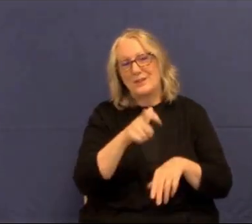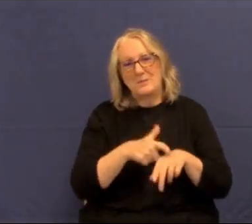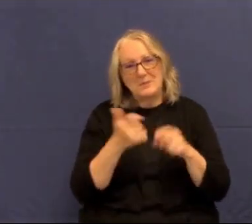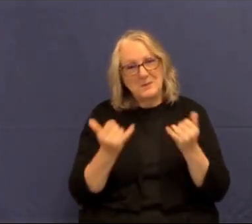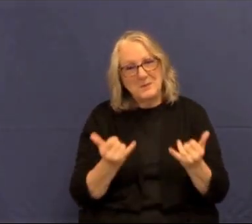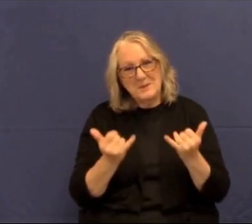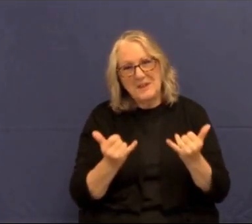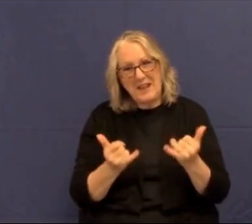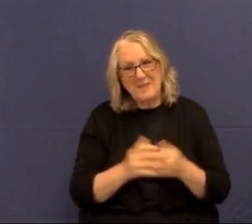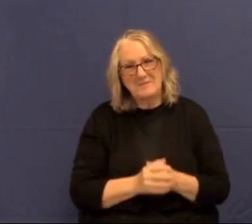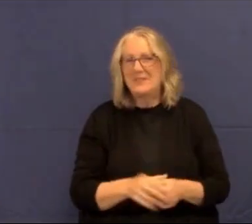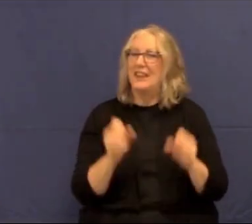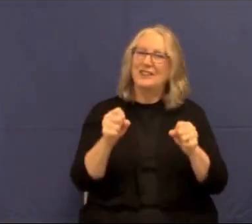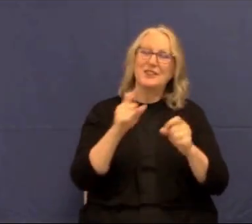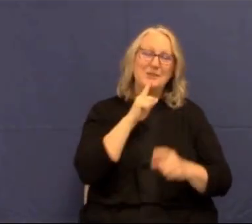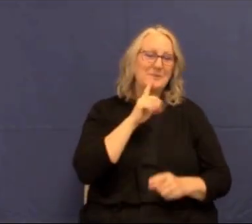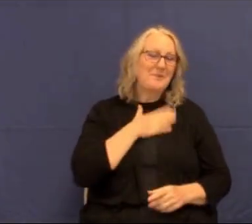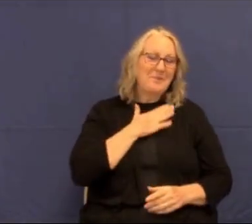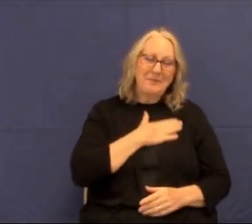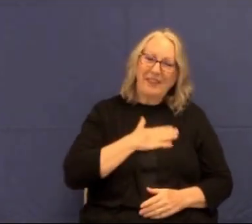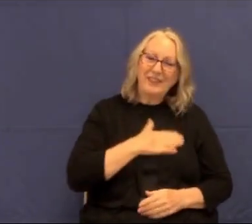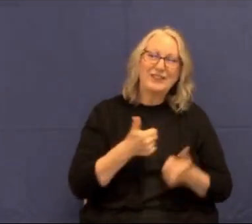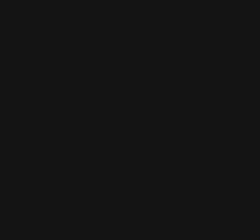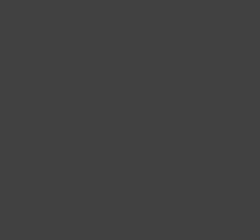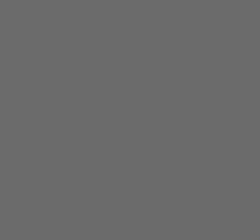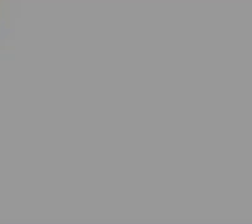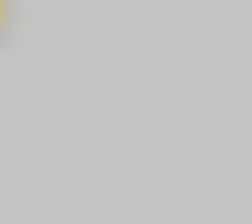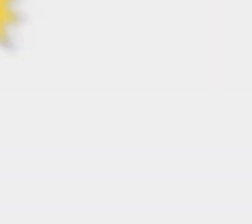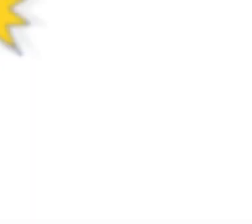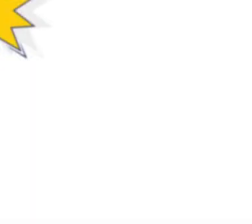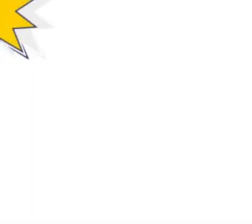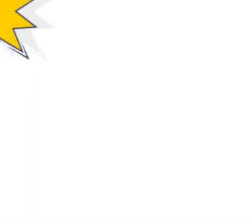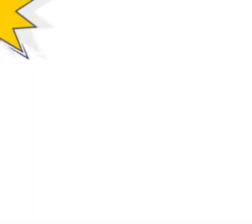Thank you so much, Jared. We really appreciate your time today. Absolutely. My pleasure.